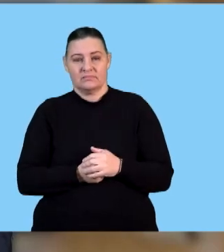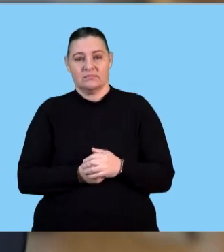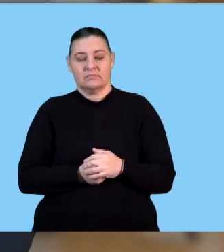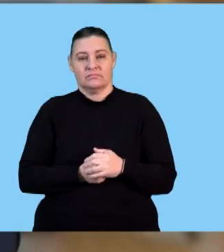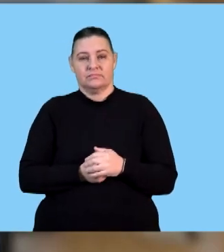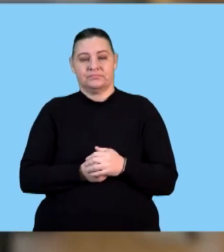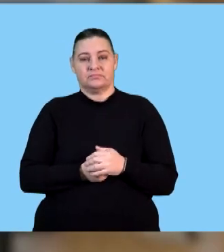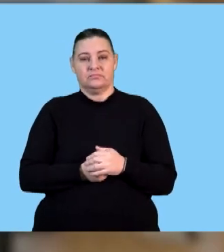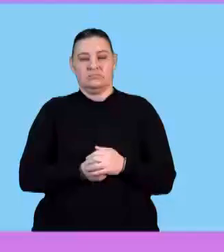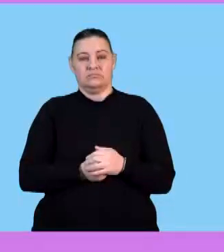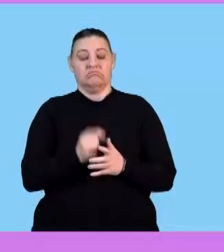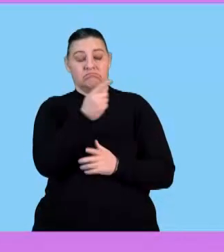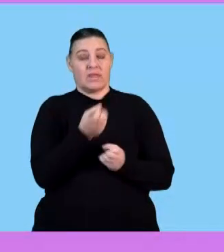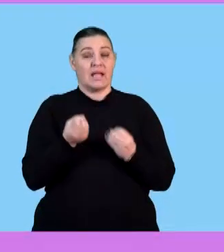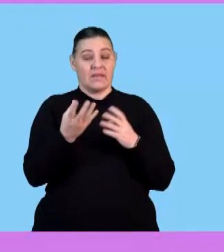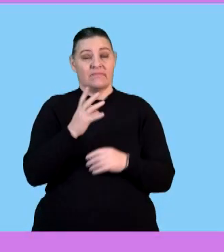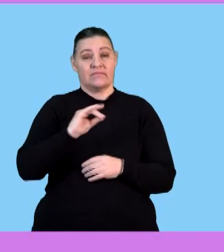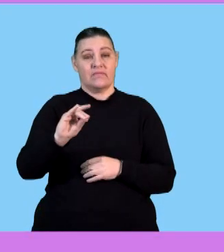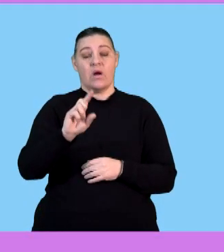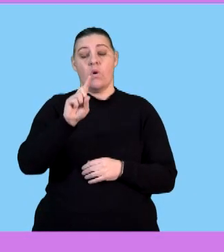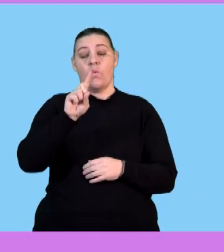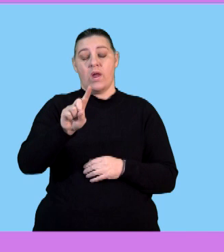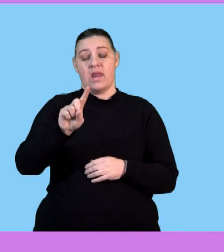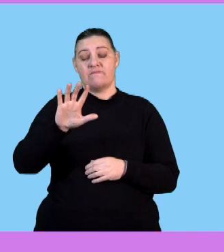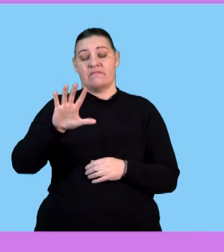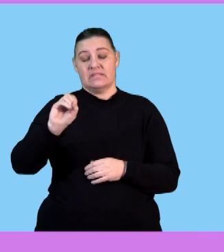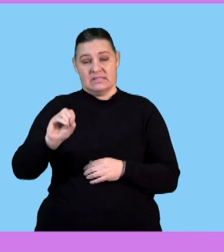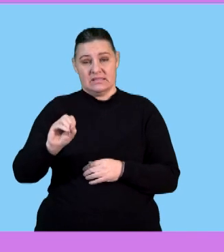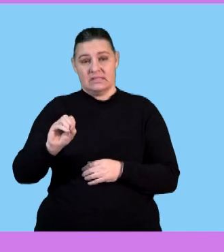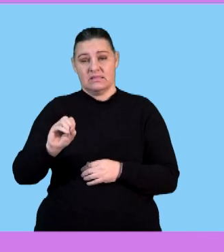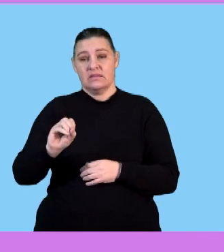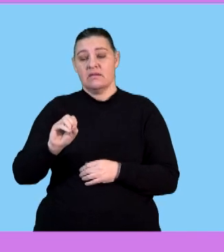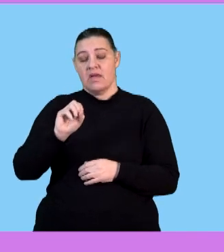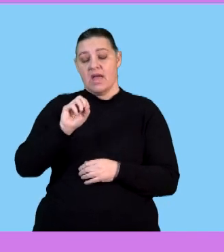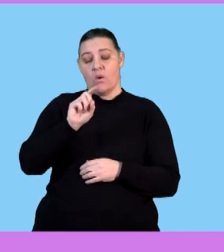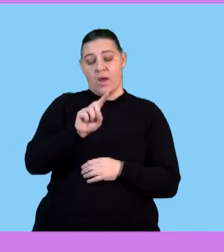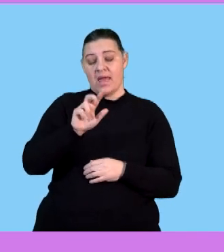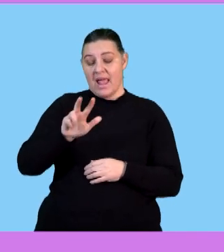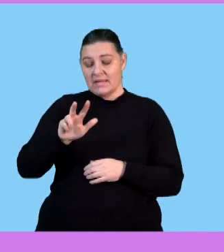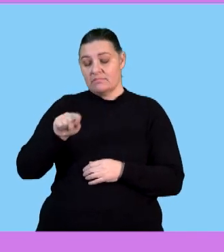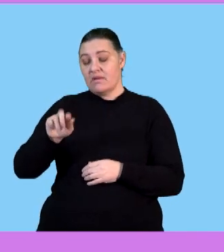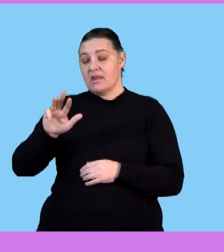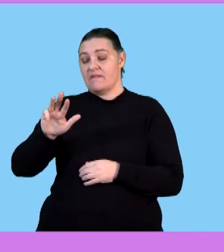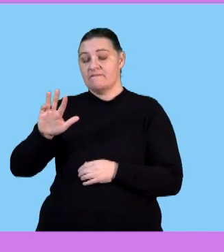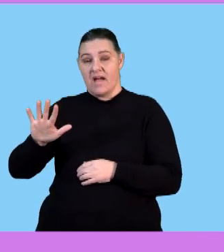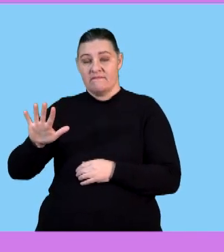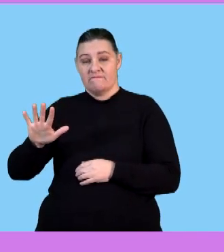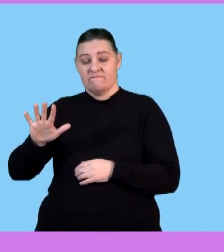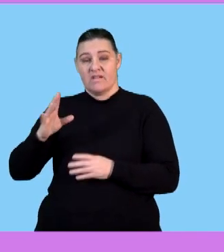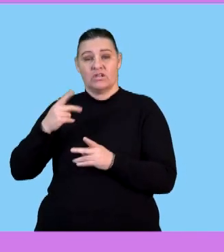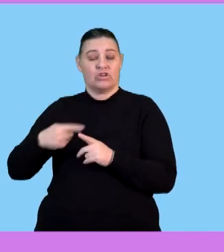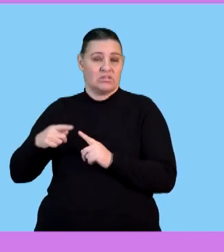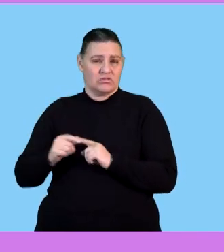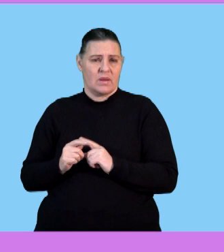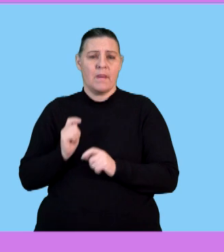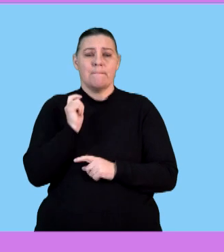Corlie gave the cashier 150 Rand and received 18.95 change. Calculate what she paid for